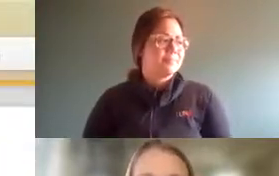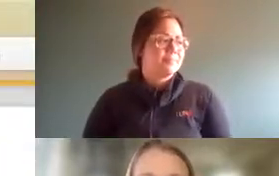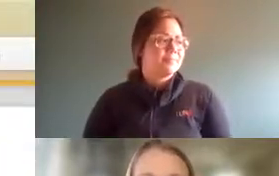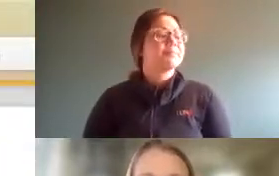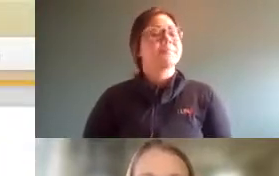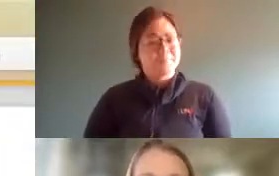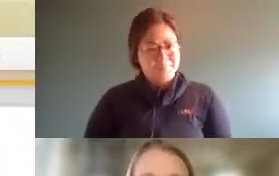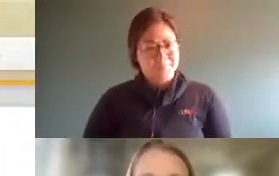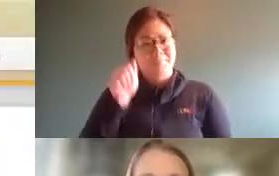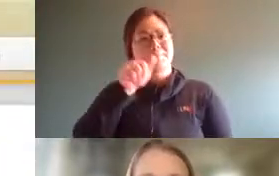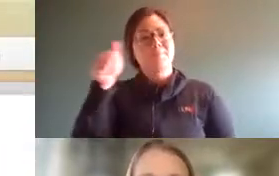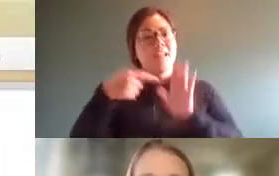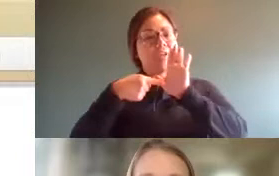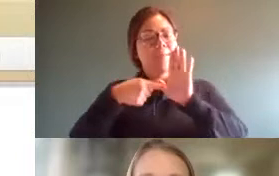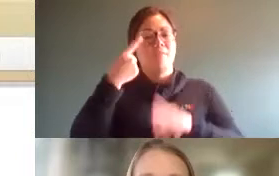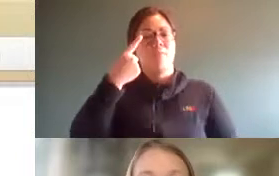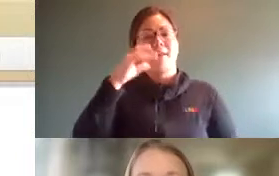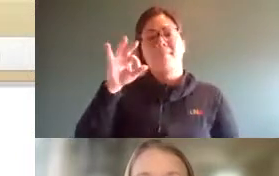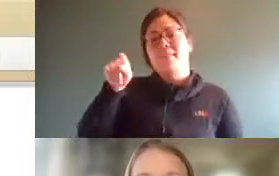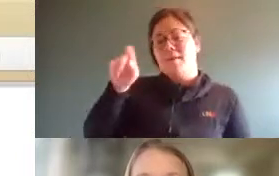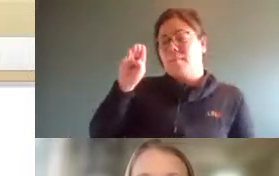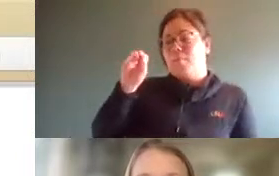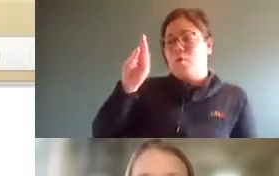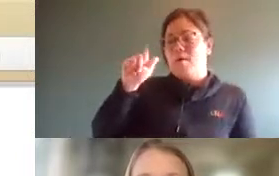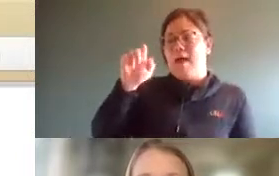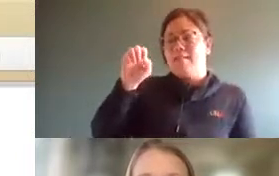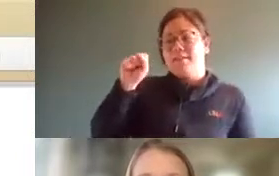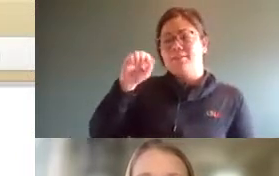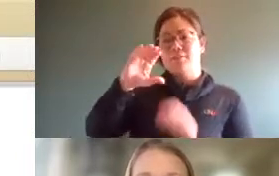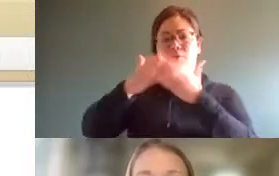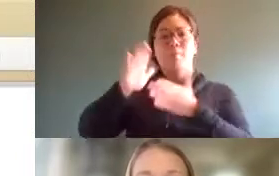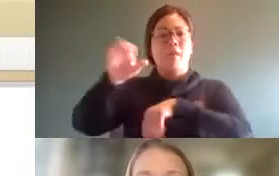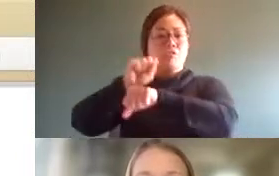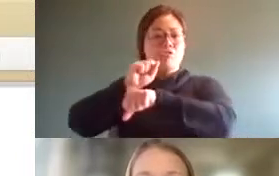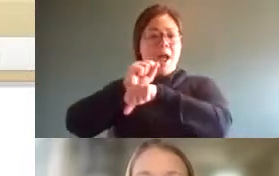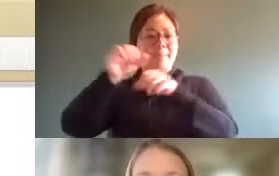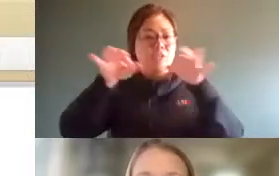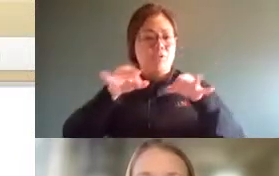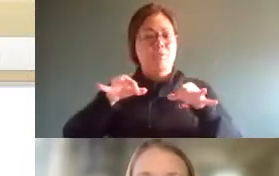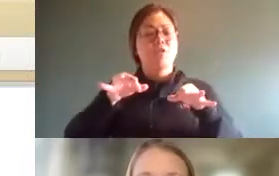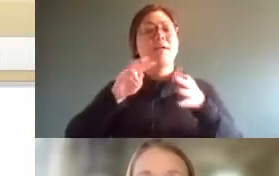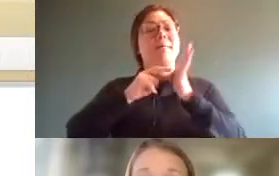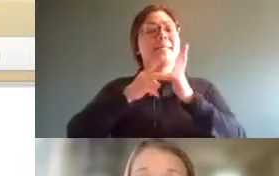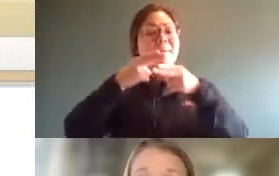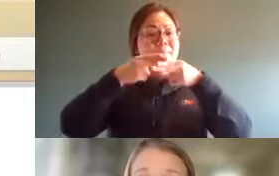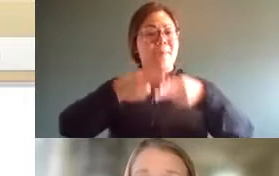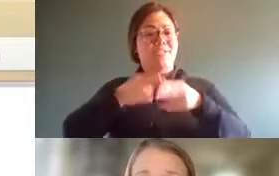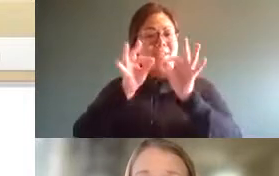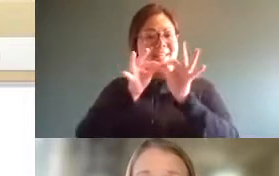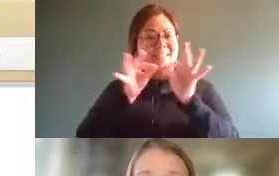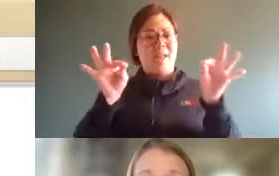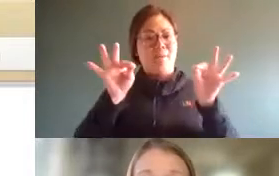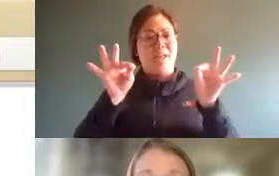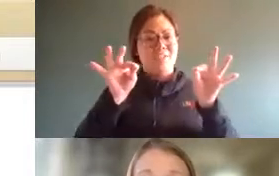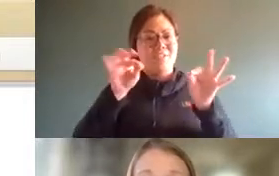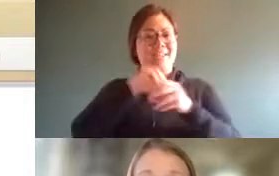Another example here from one of the Morales Group job descriptions is mentioning language in the